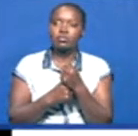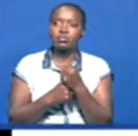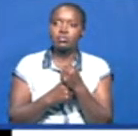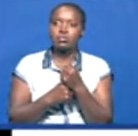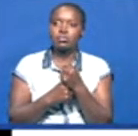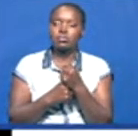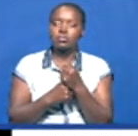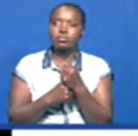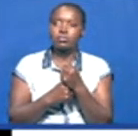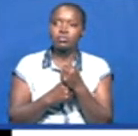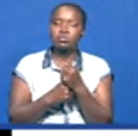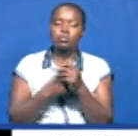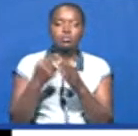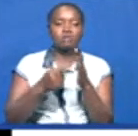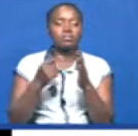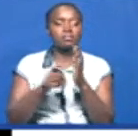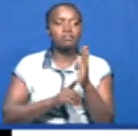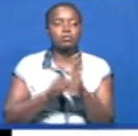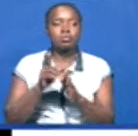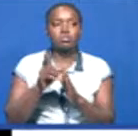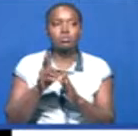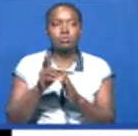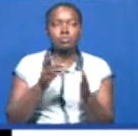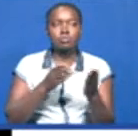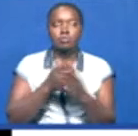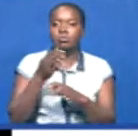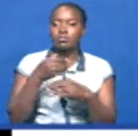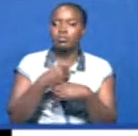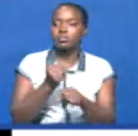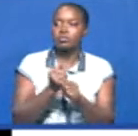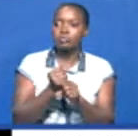support industrial development through manufacturing.